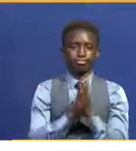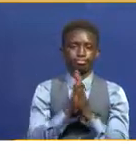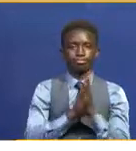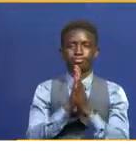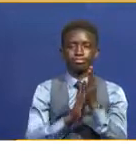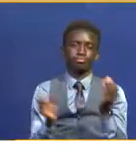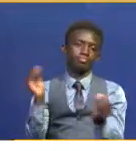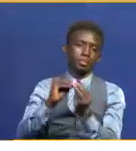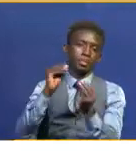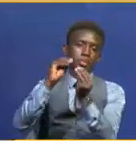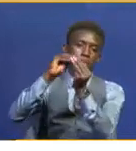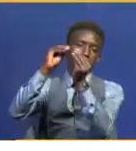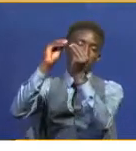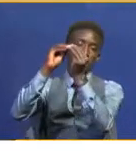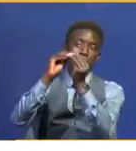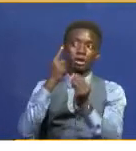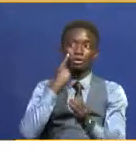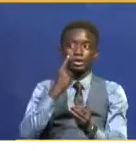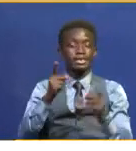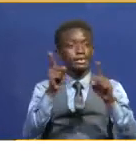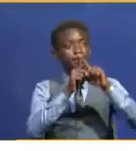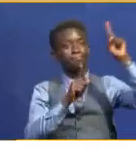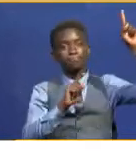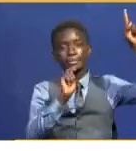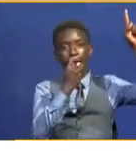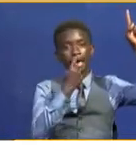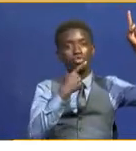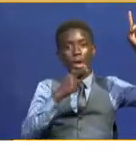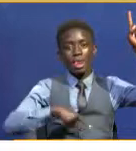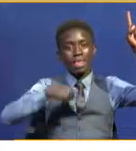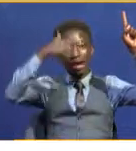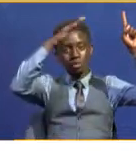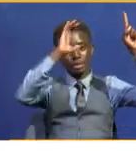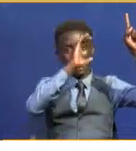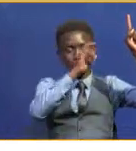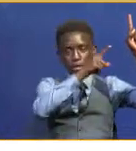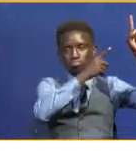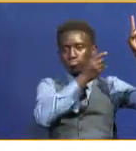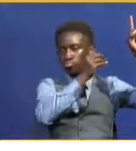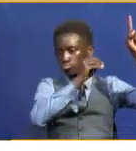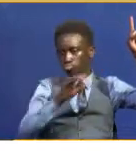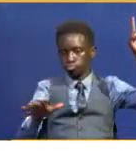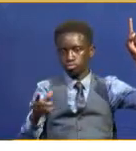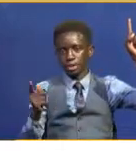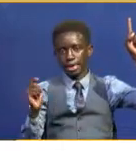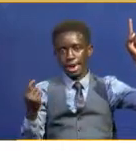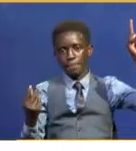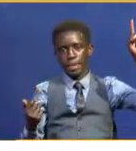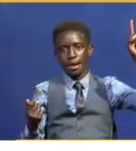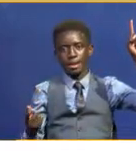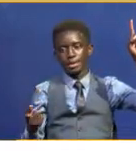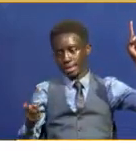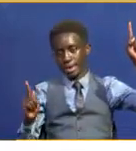Kenyans within the diaspora. So I believe a bit more of this